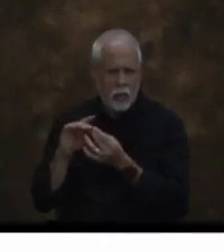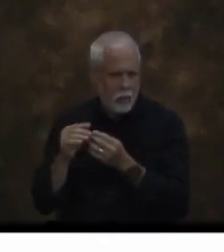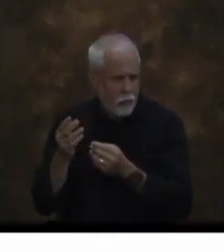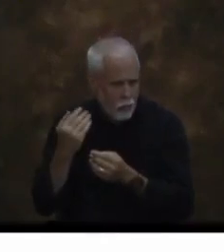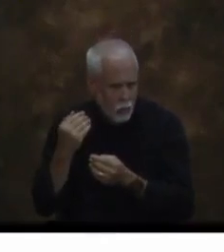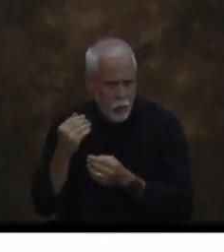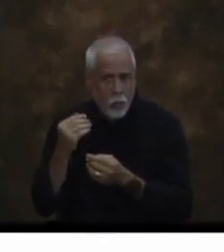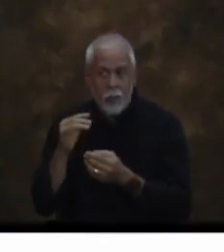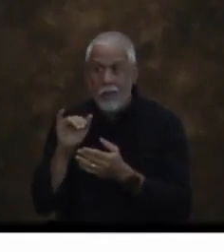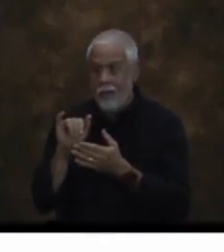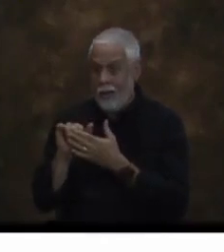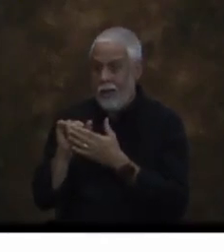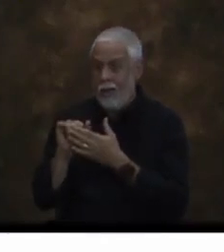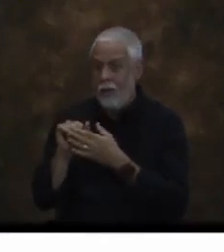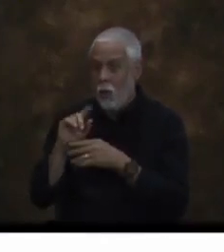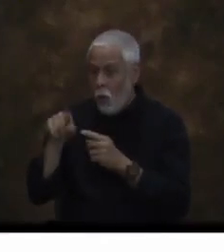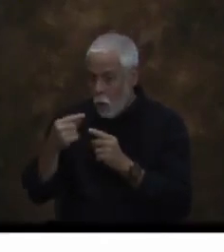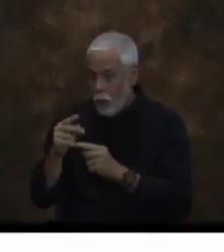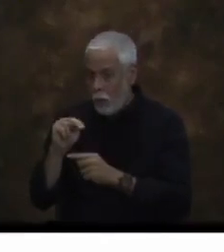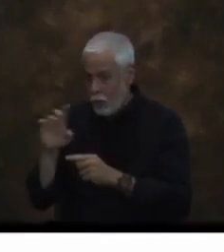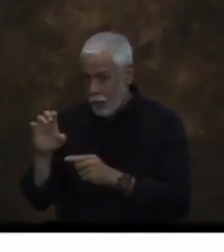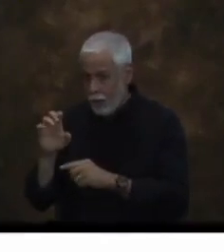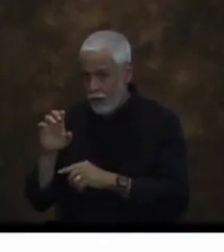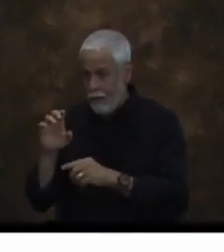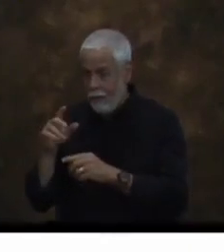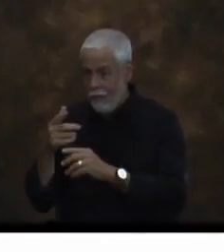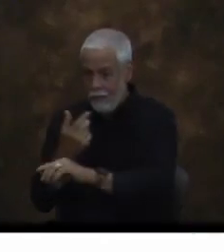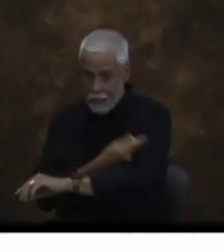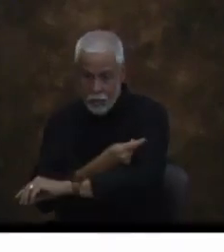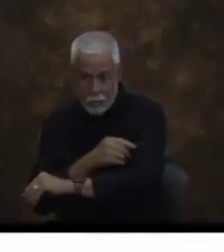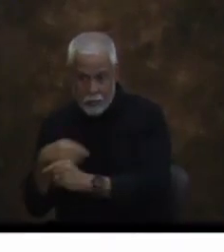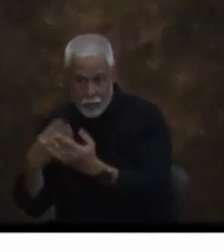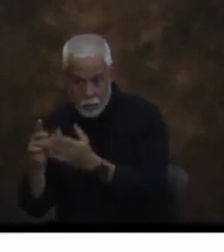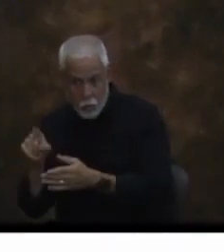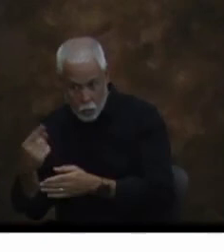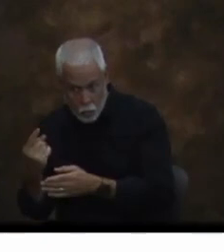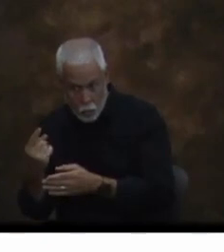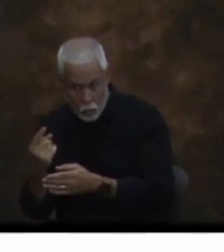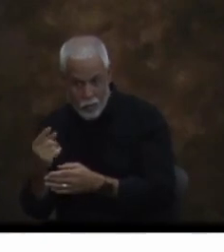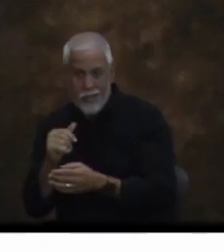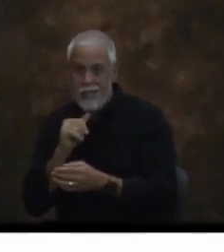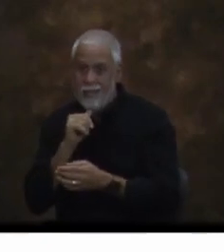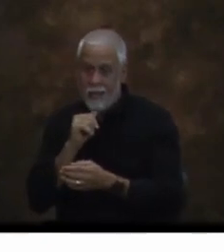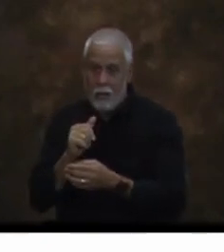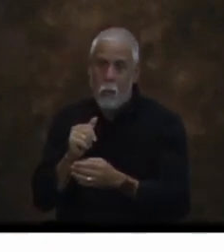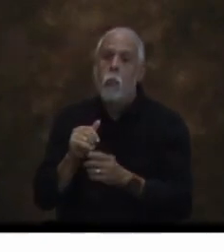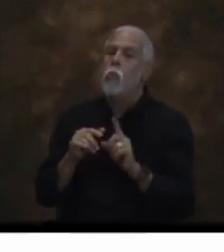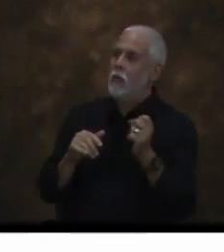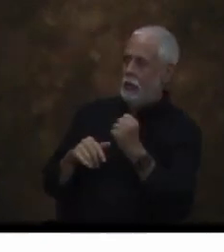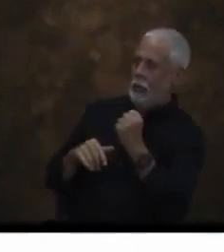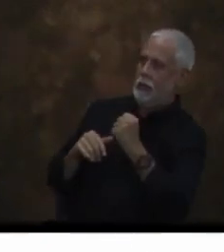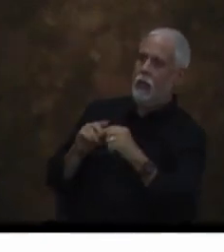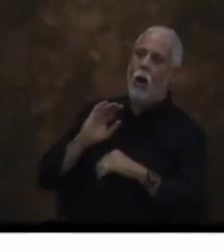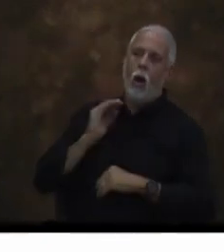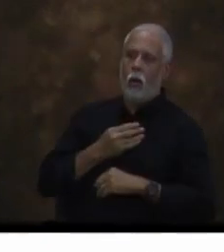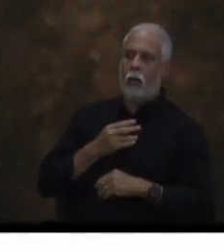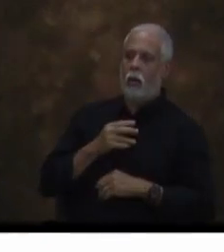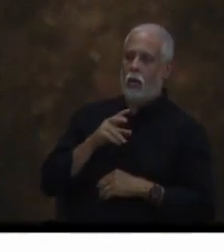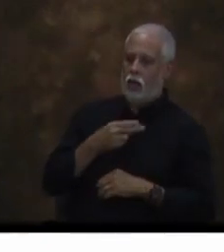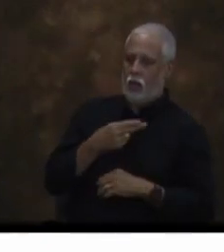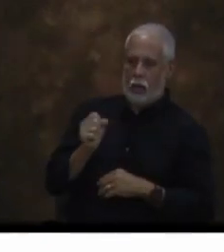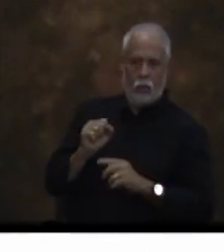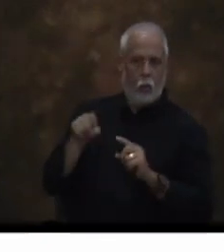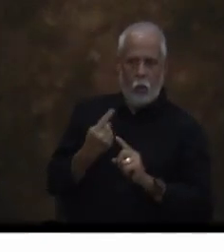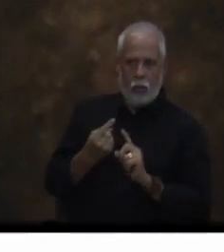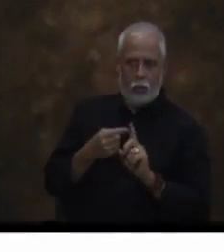before. Is that just through Buncombe County vaccination providers and Yes. not? That's just us at Schools Buncombe County